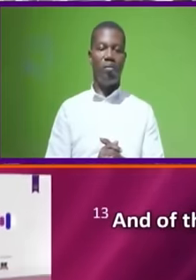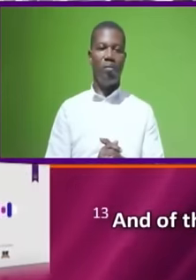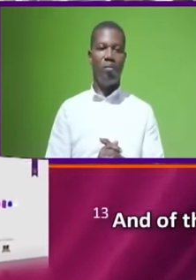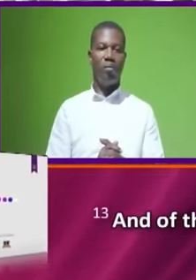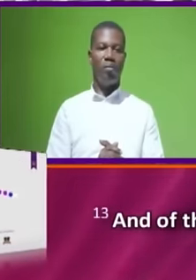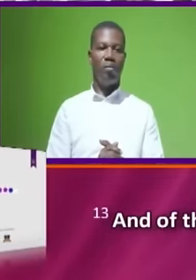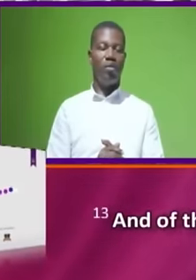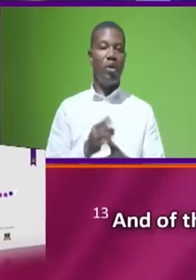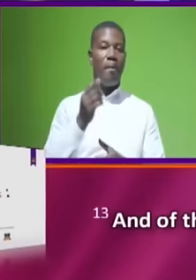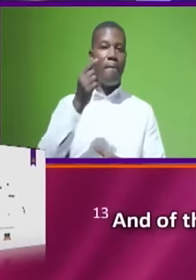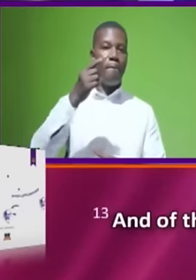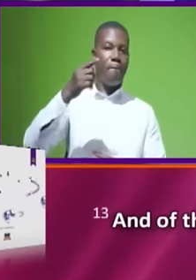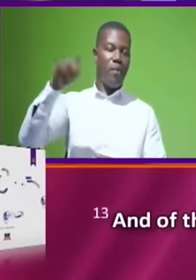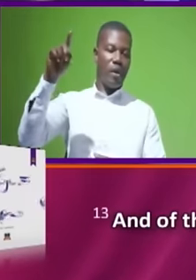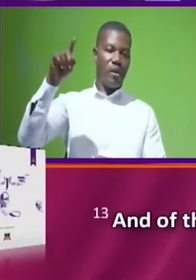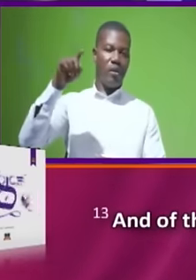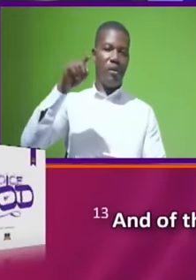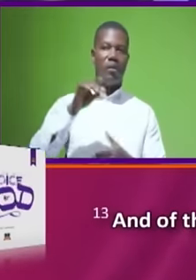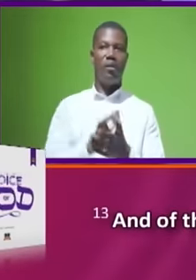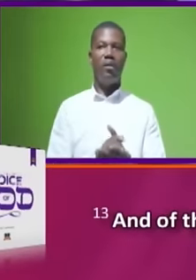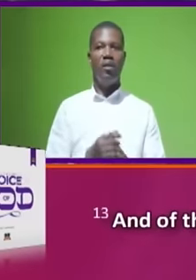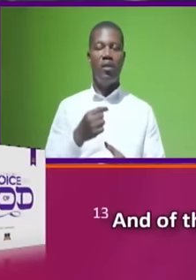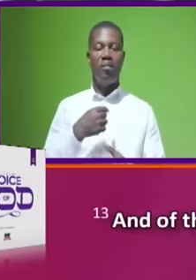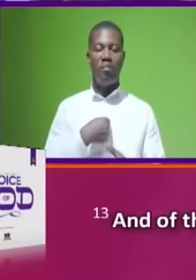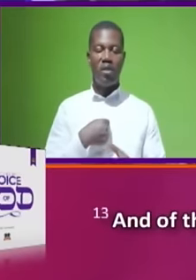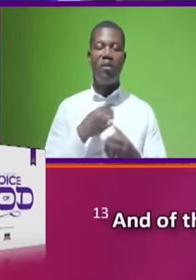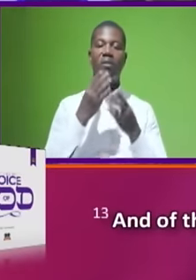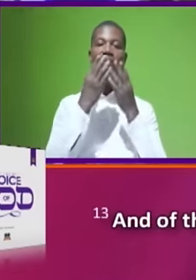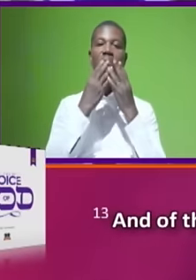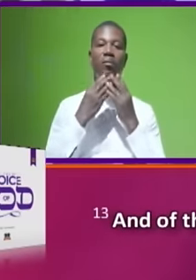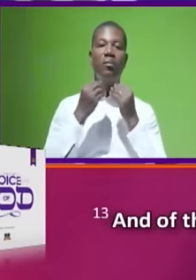Mark it. Yes. Minister Ben